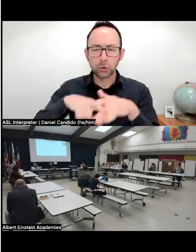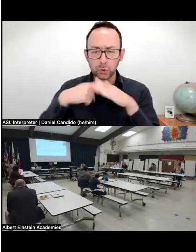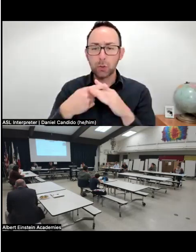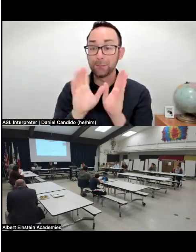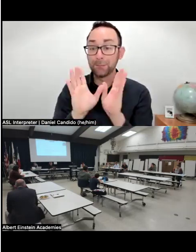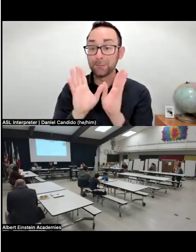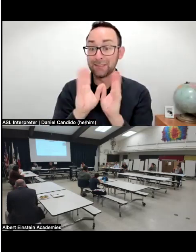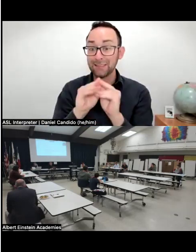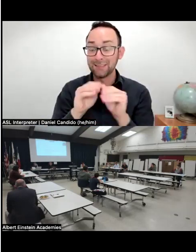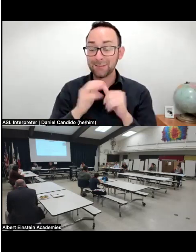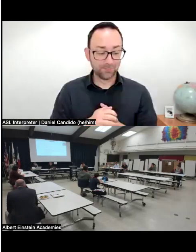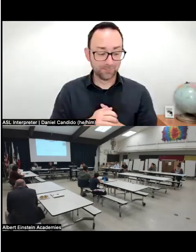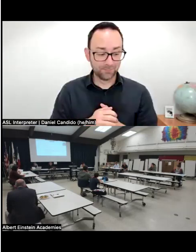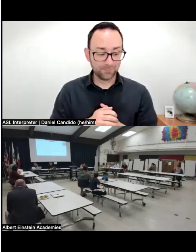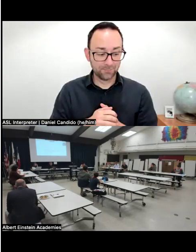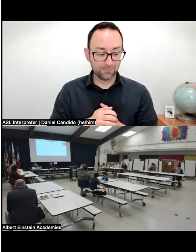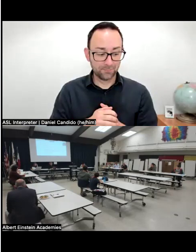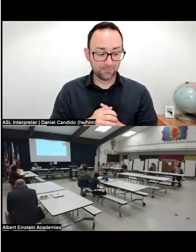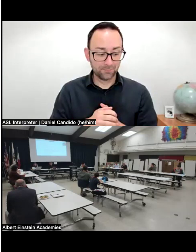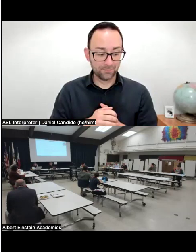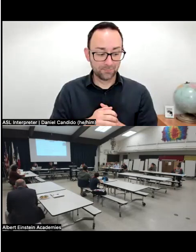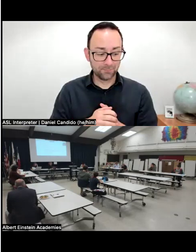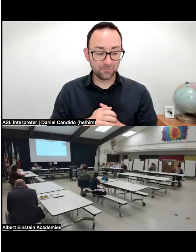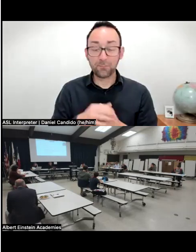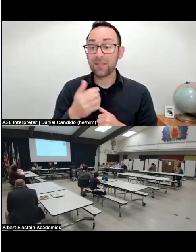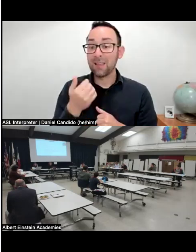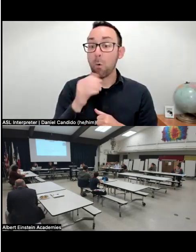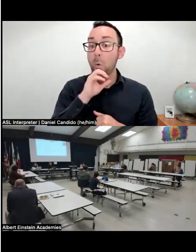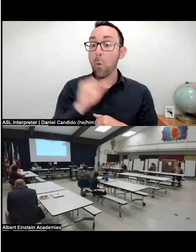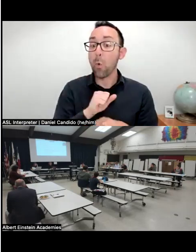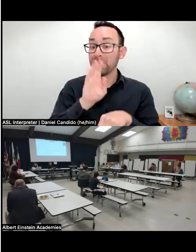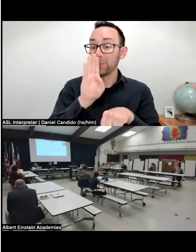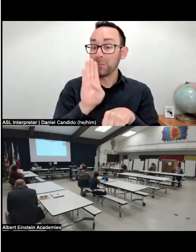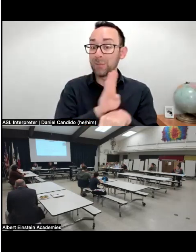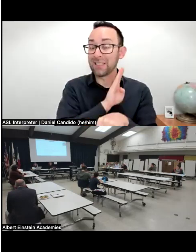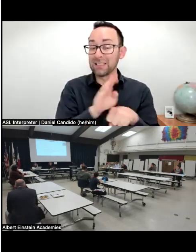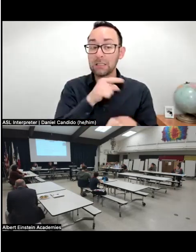items. First, under old business is the